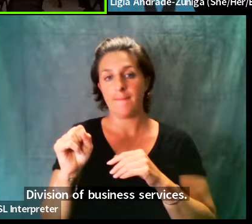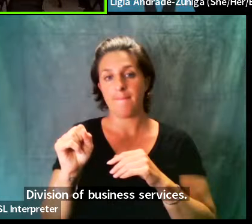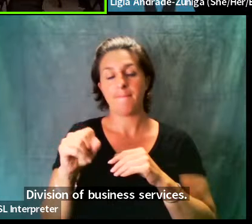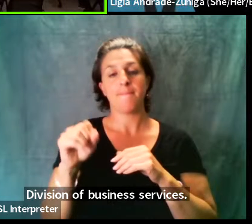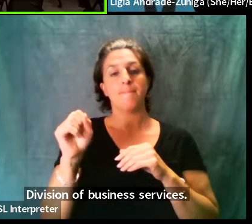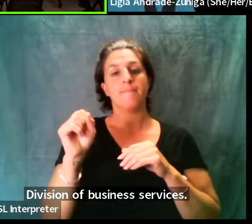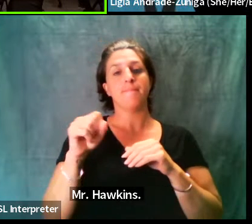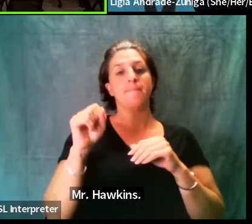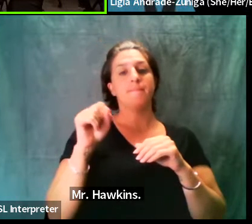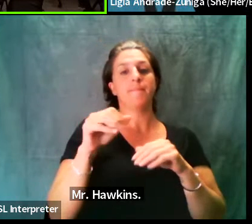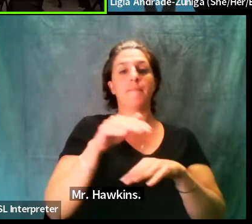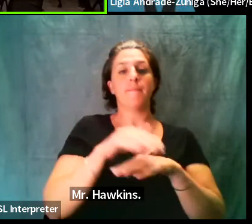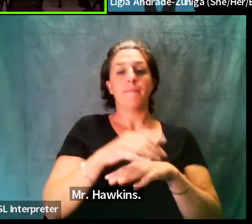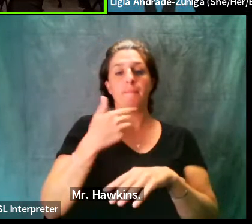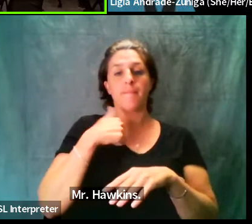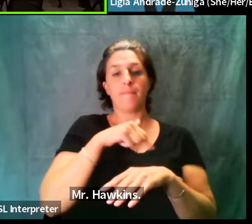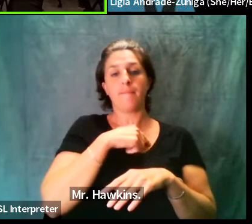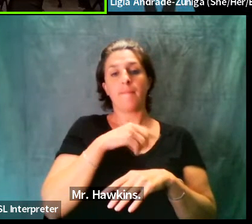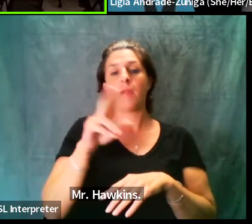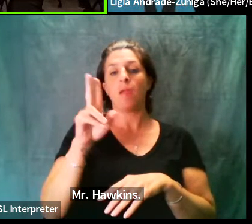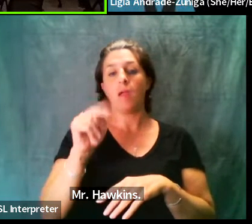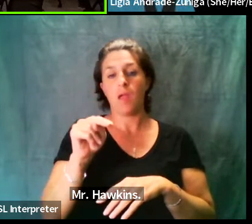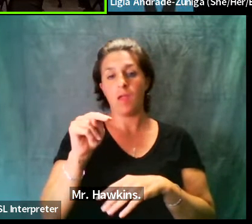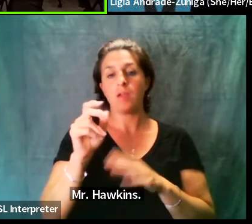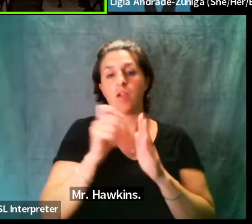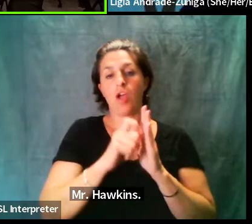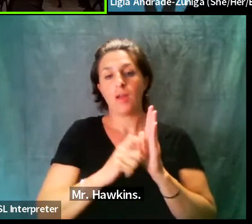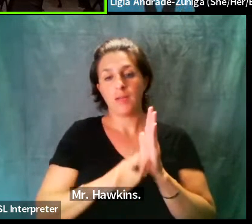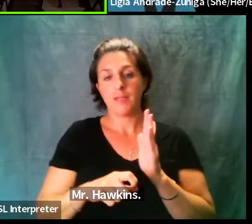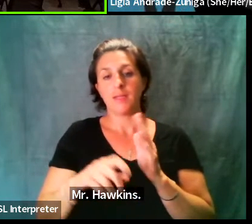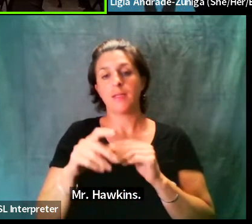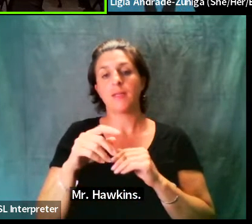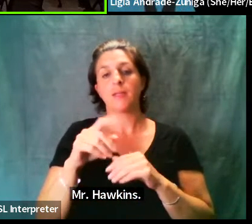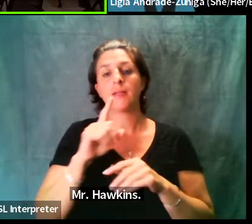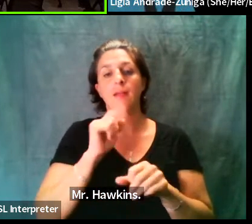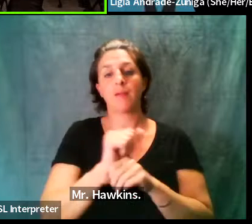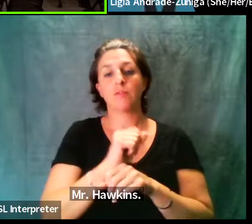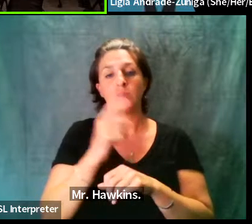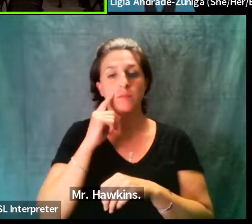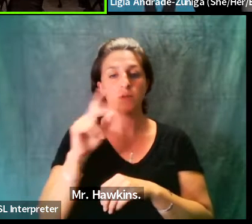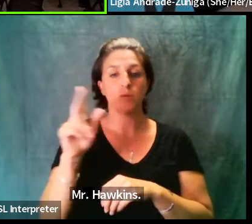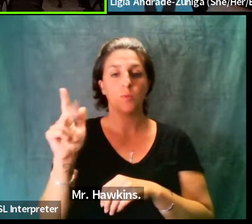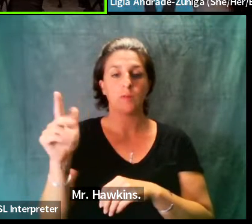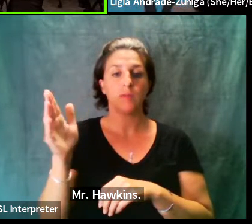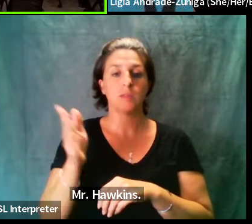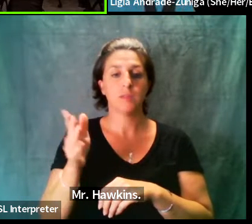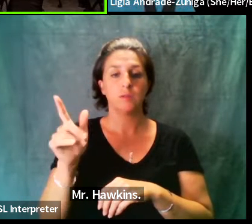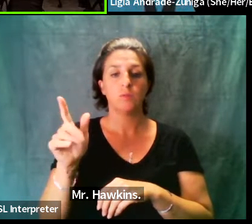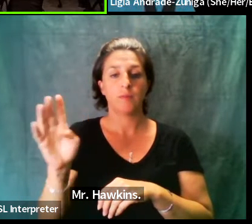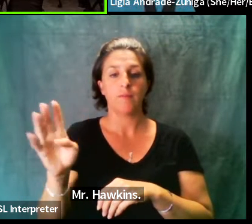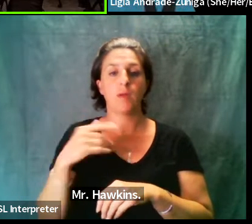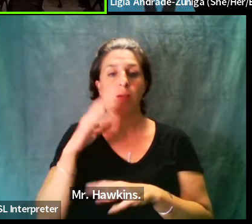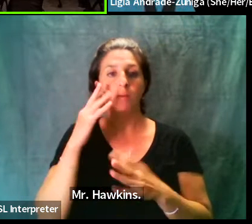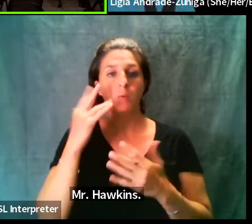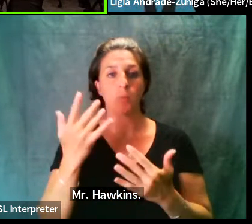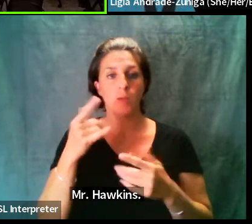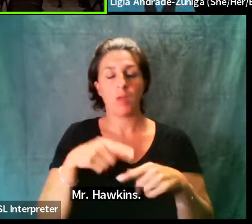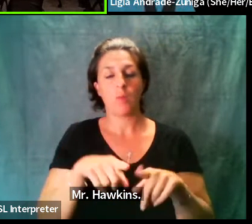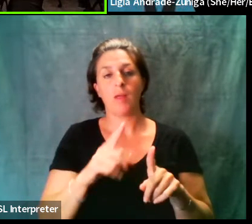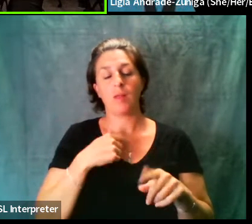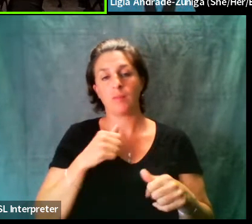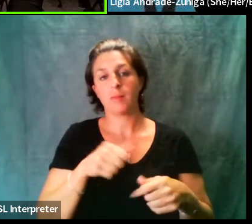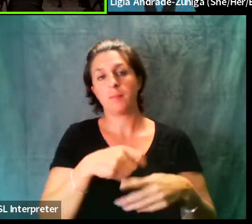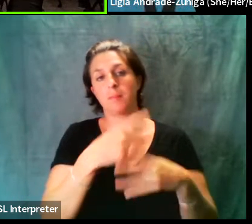Yes, tonight we have the unaudited actuals for 2023, 2024. And I'll wait a second as we pop up